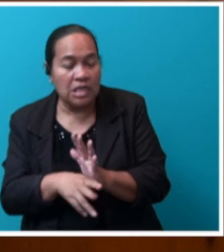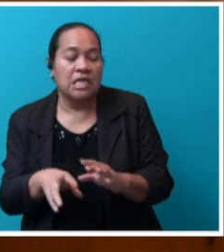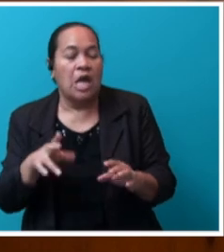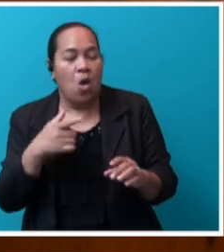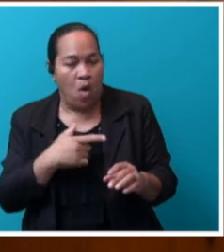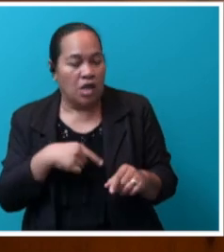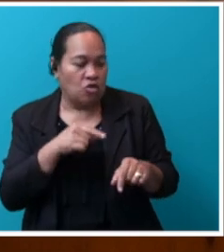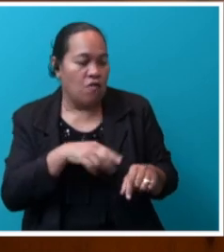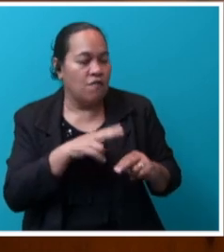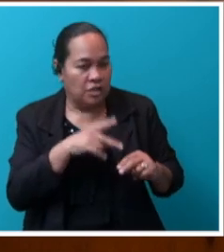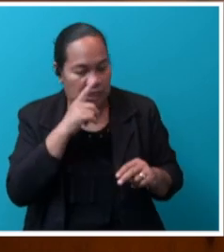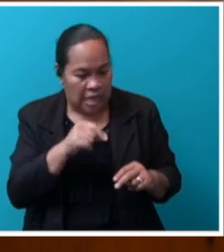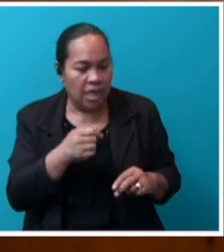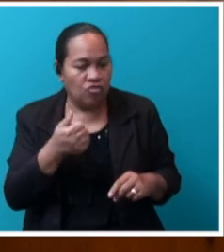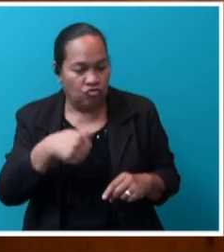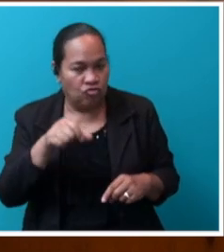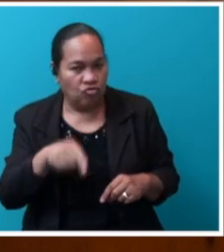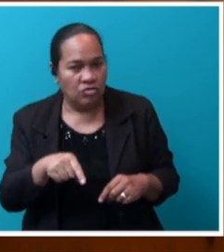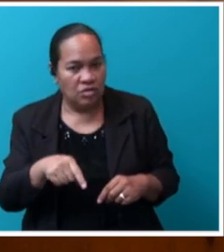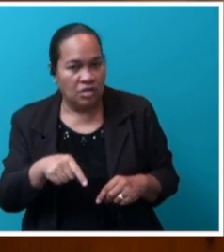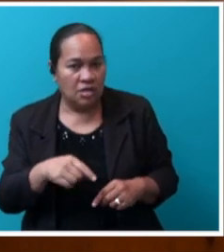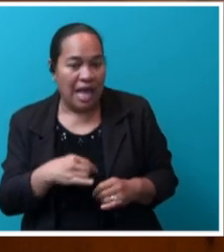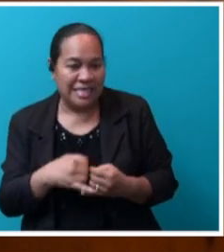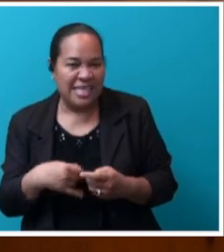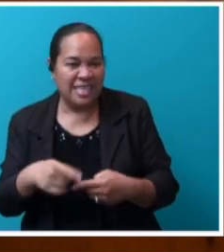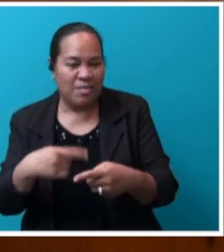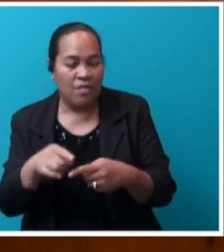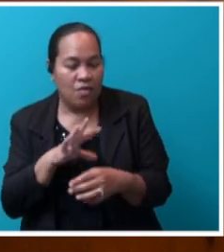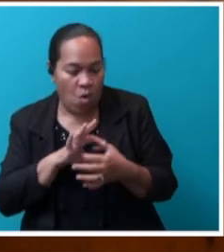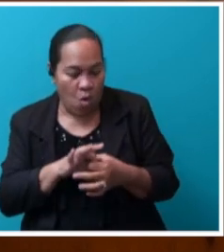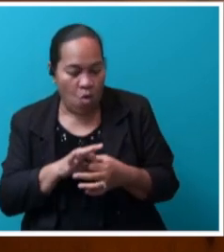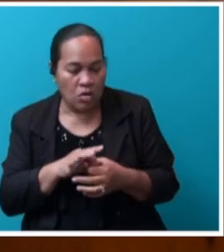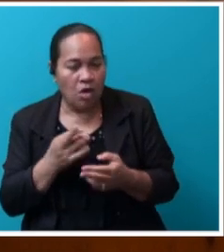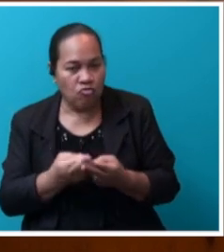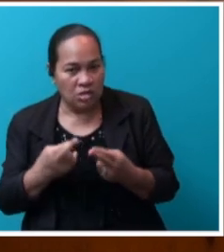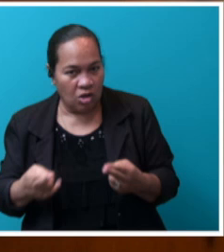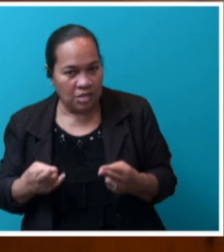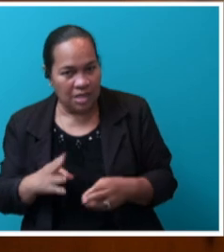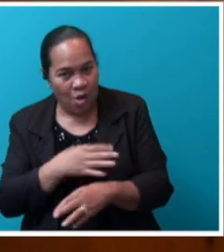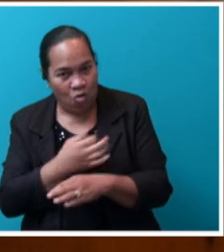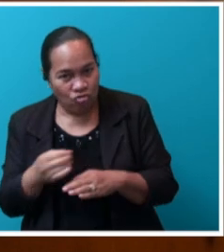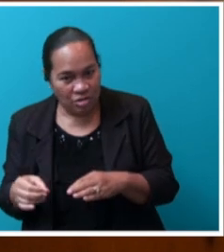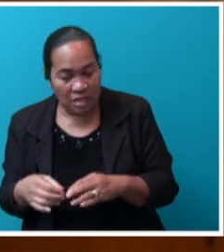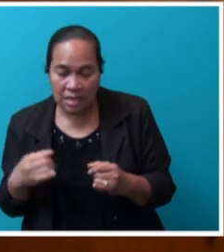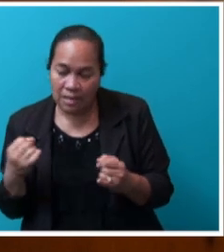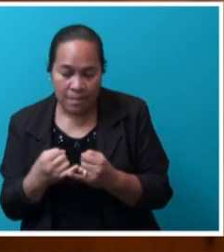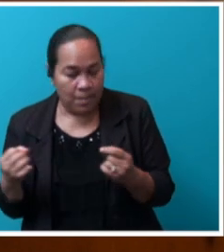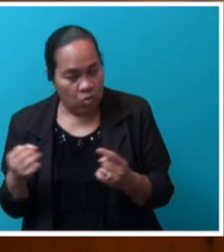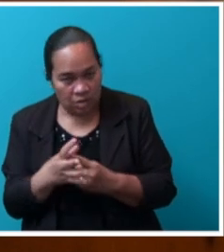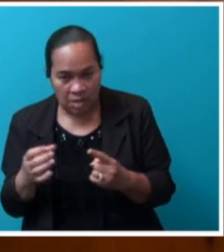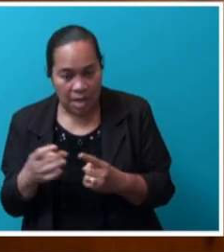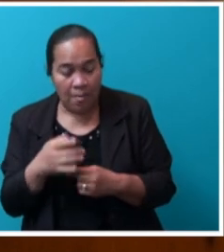full sustainable use of their fishery resources. This is important, Mr. Speaker, because